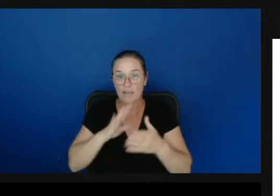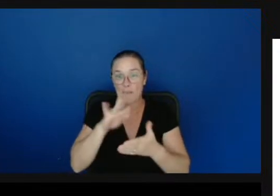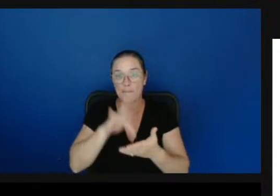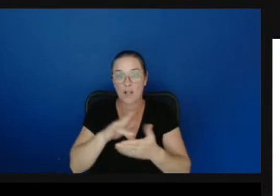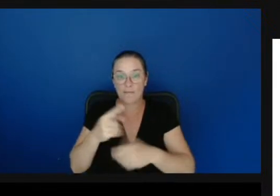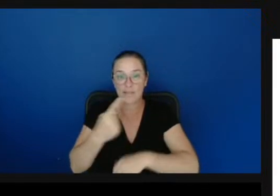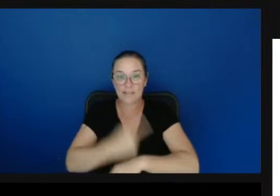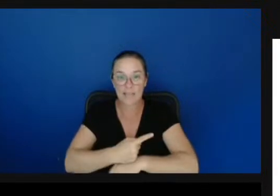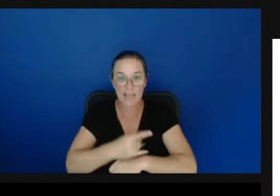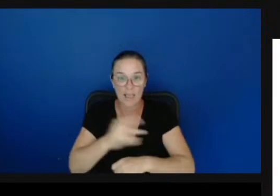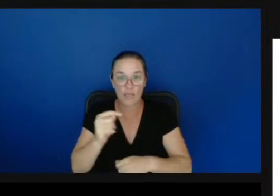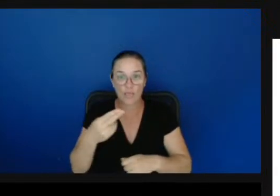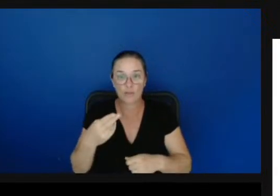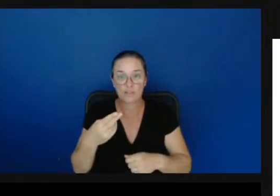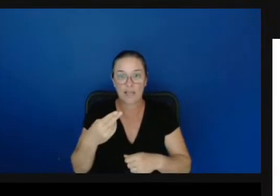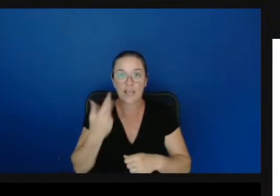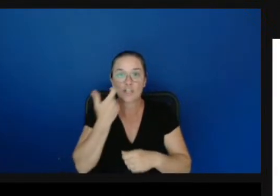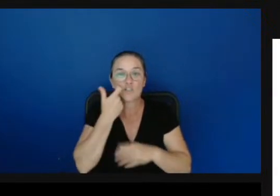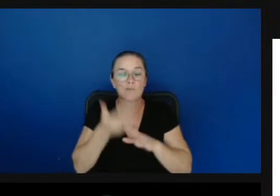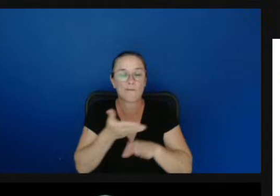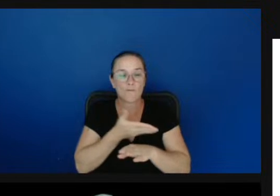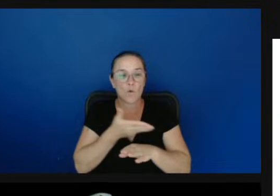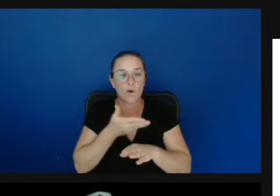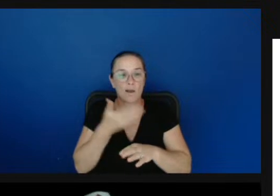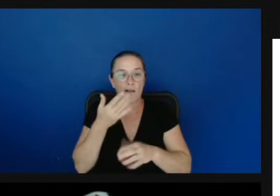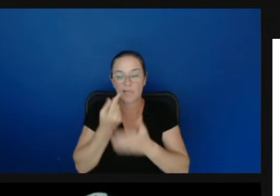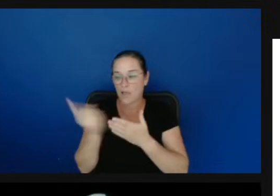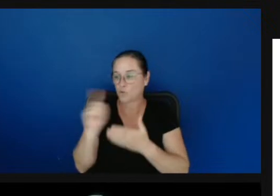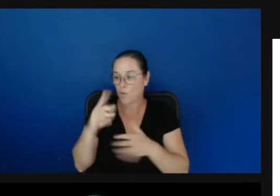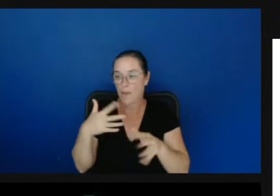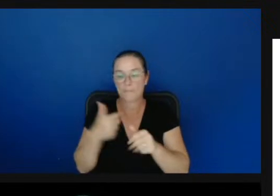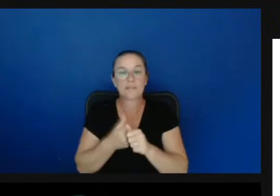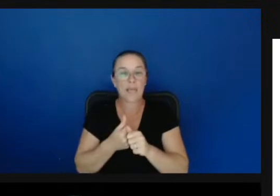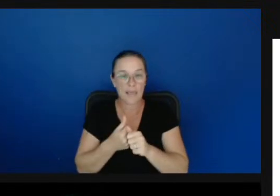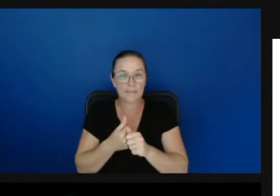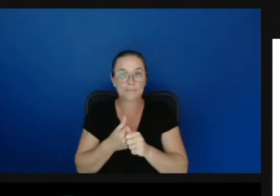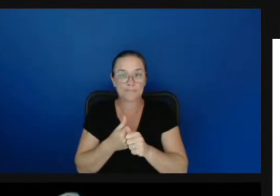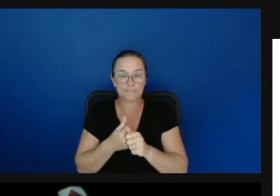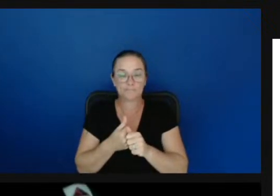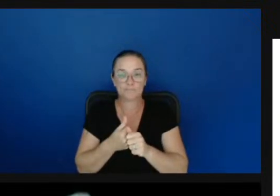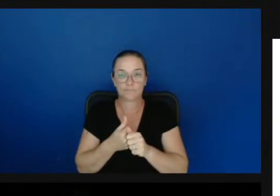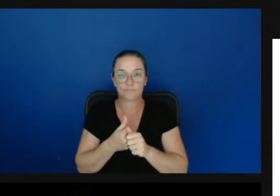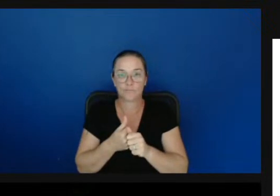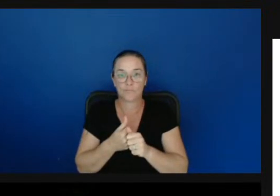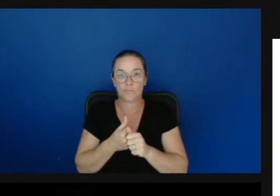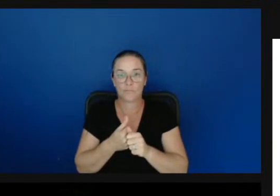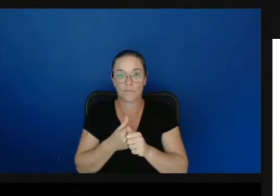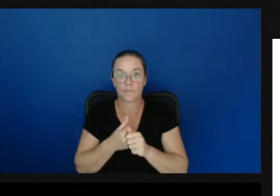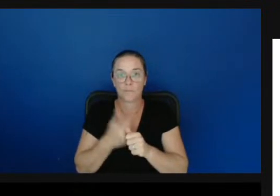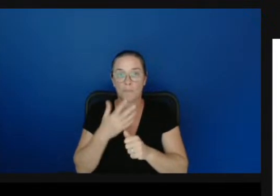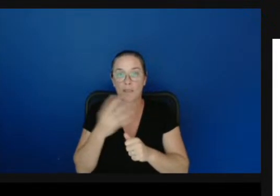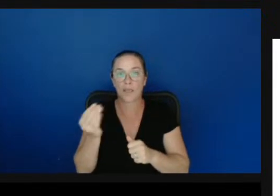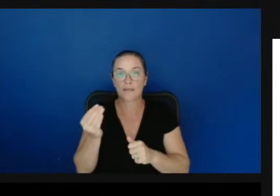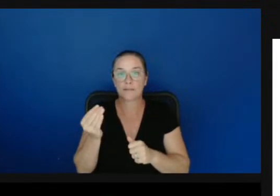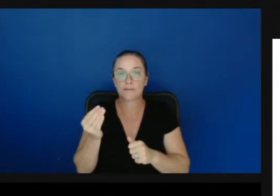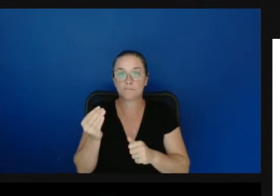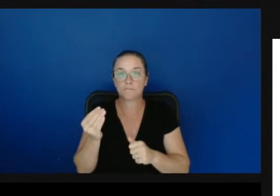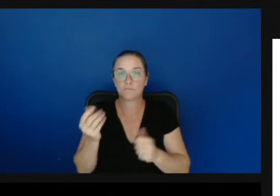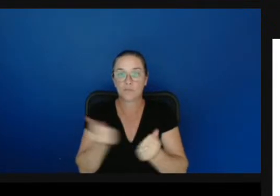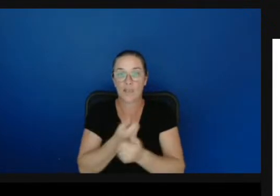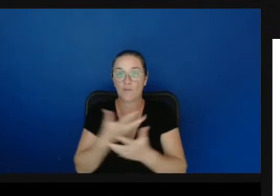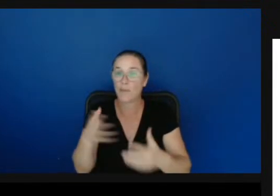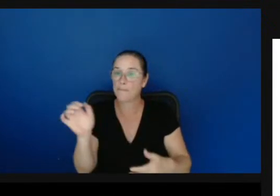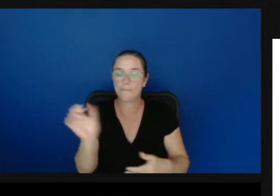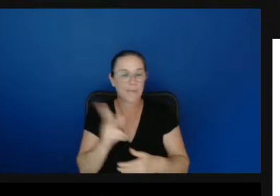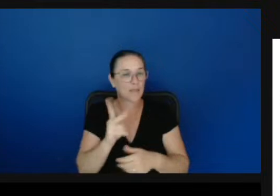on Thursday, just before our last week's update. It was kind of winding down as we presented our update to you guys. And everything is back to